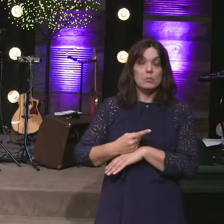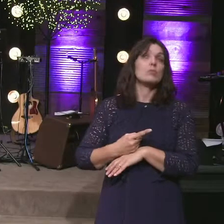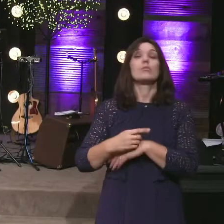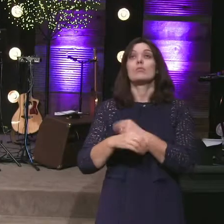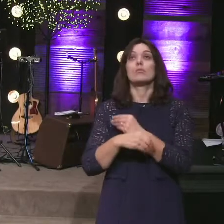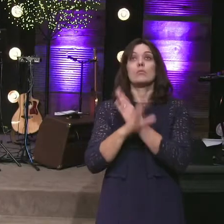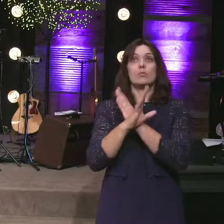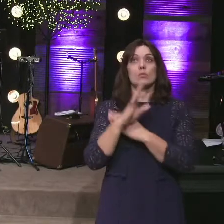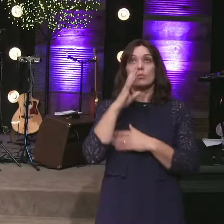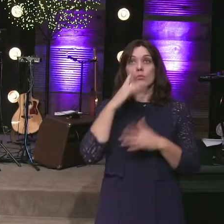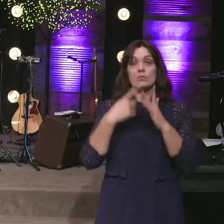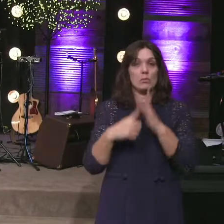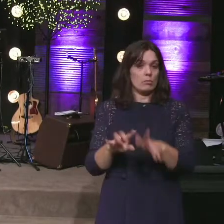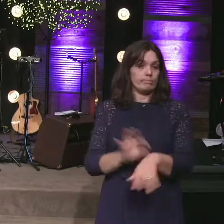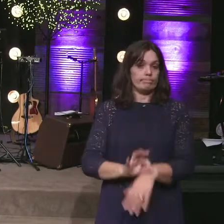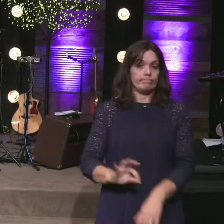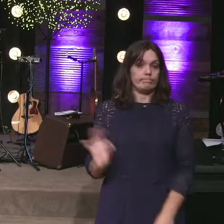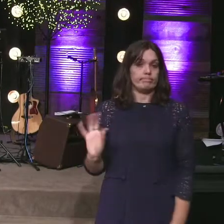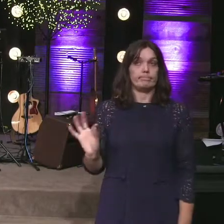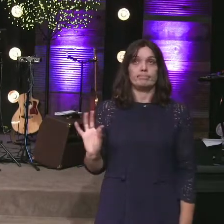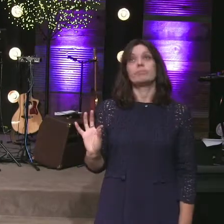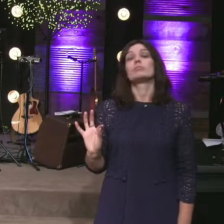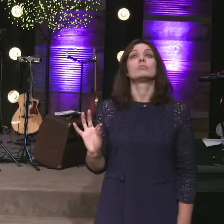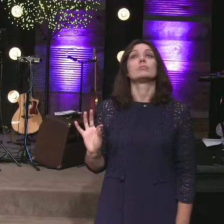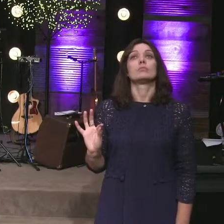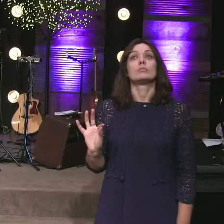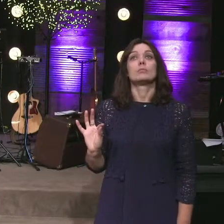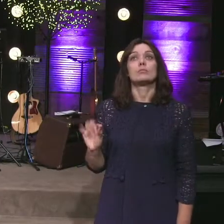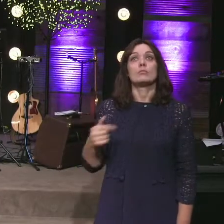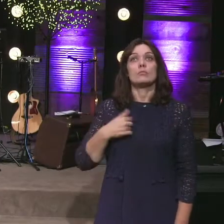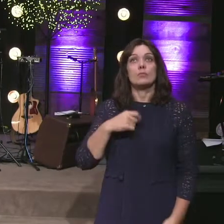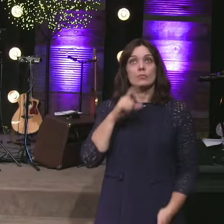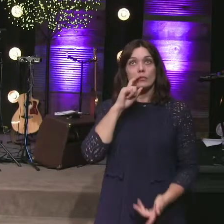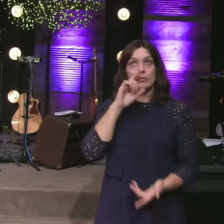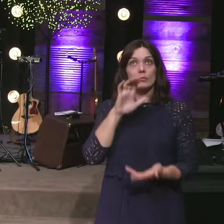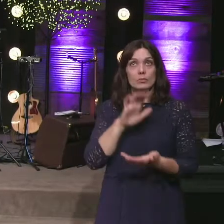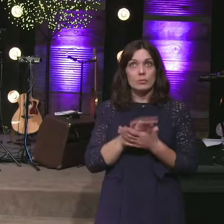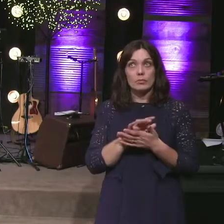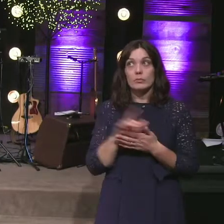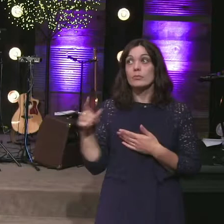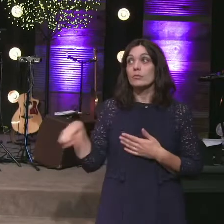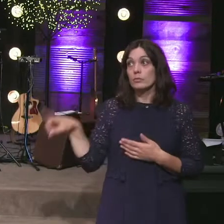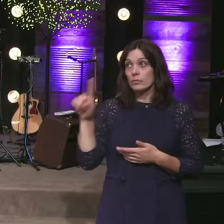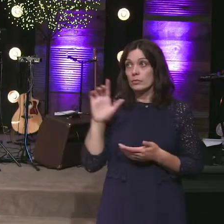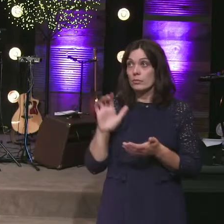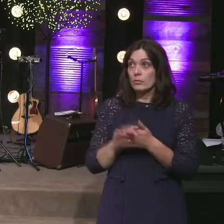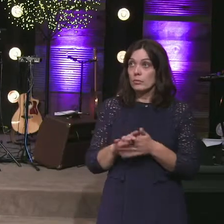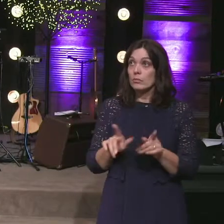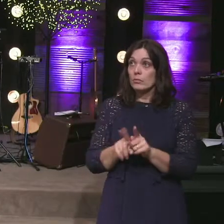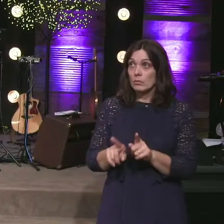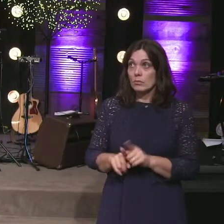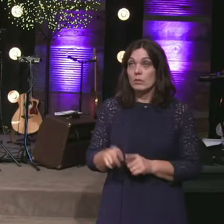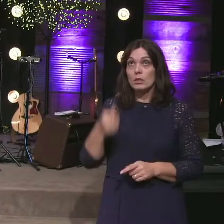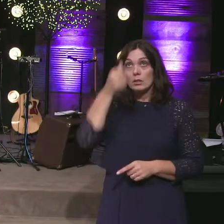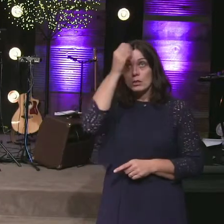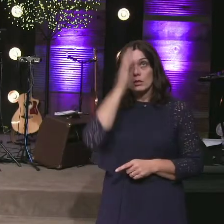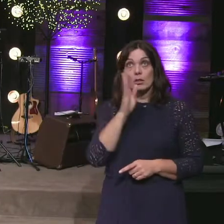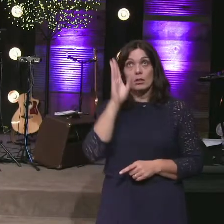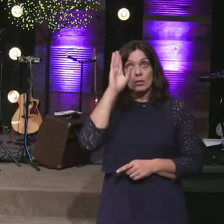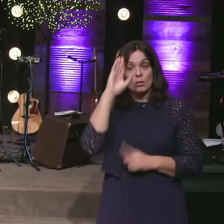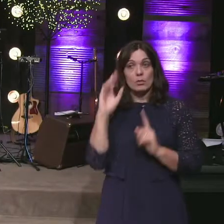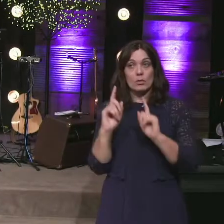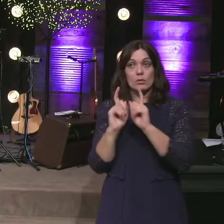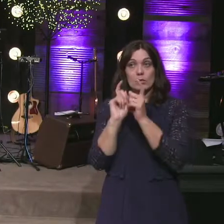starts sharp at 9 a.m. And I believe, and you believe with me, that God is going to turn this